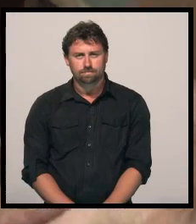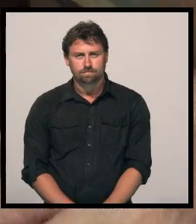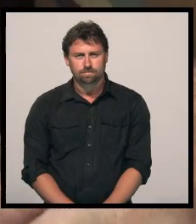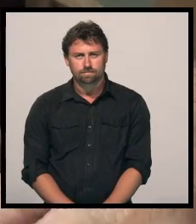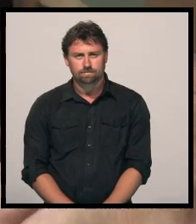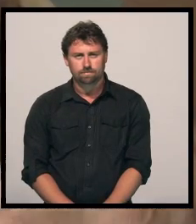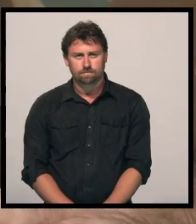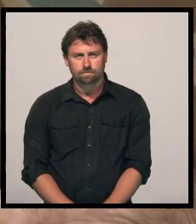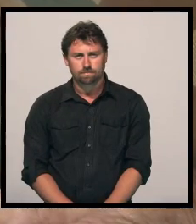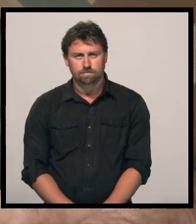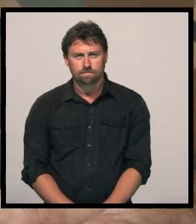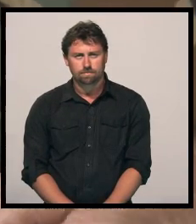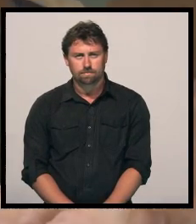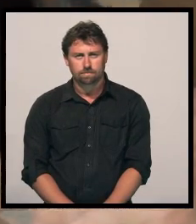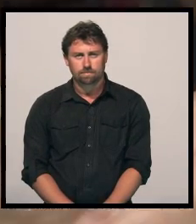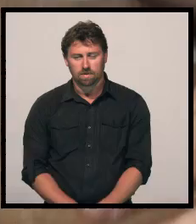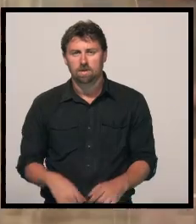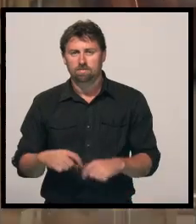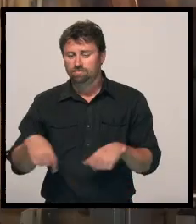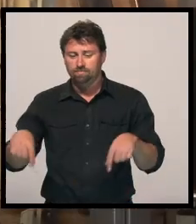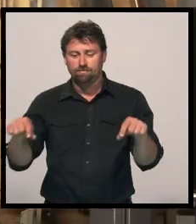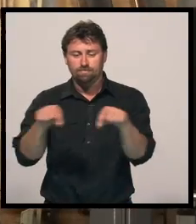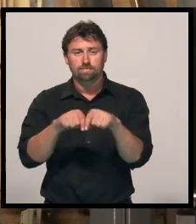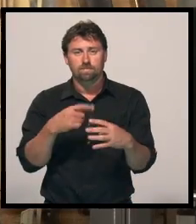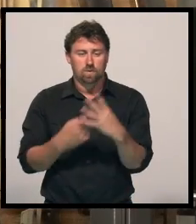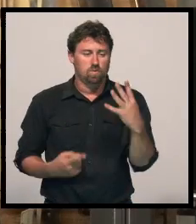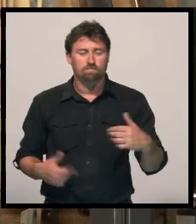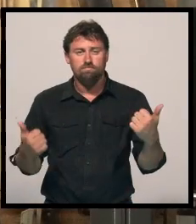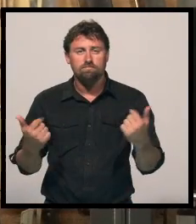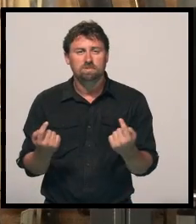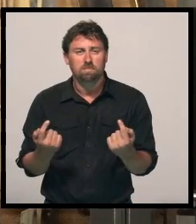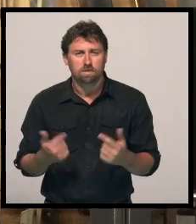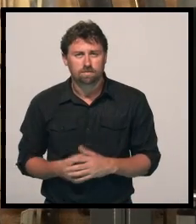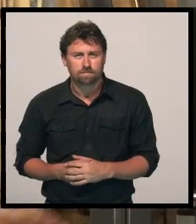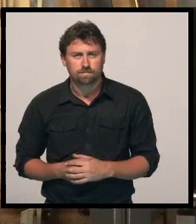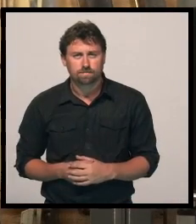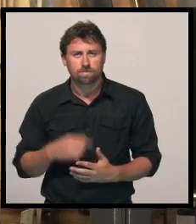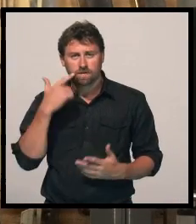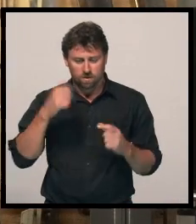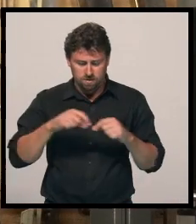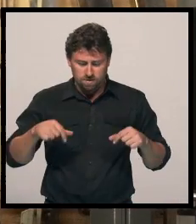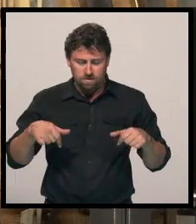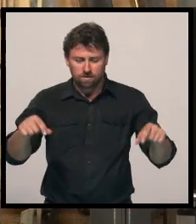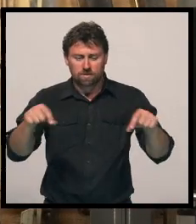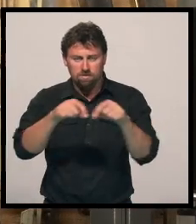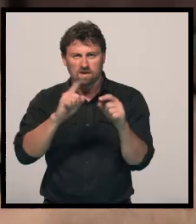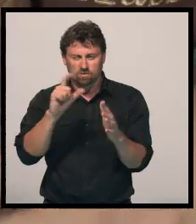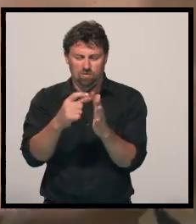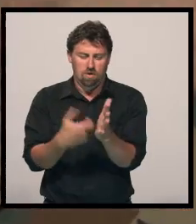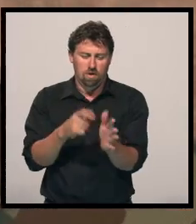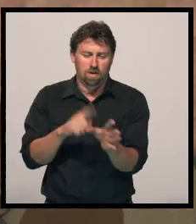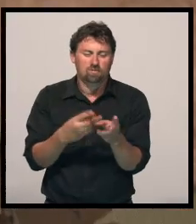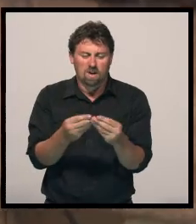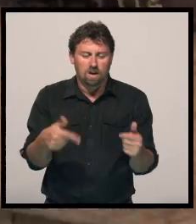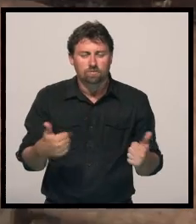we'll glue that bit in until you've done the whole top. As you can see, now we've done the top and it's nice and dry. Now we've